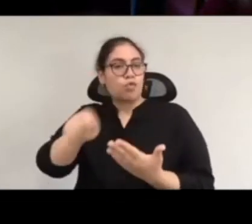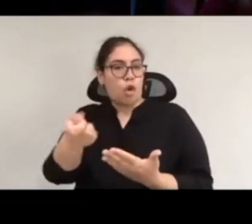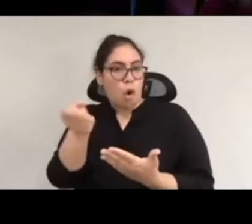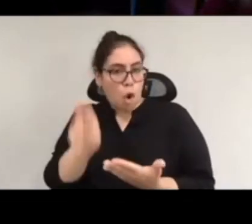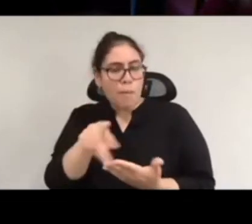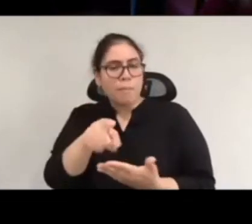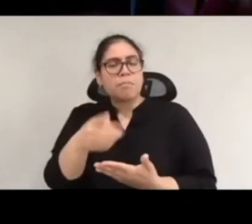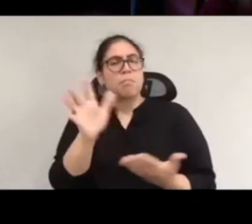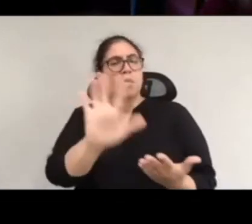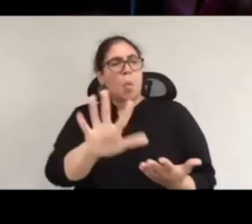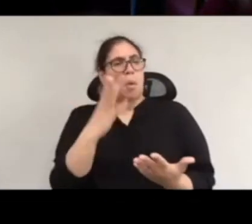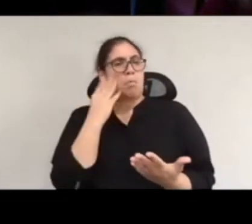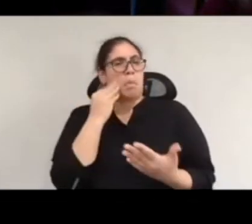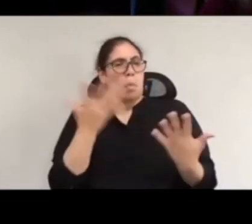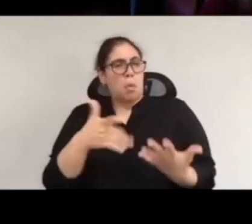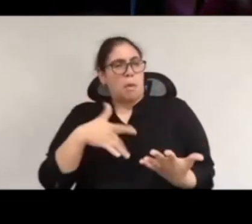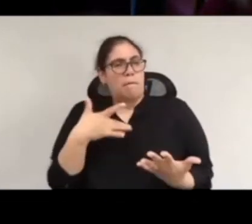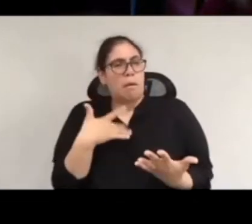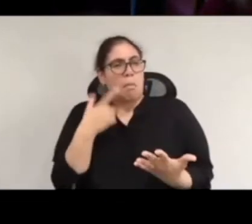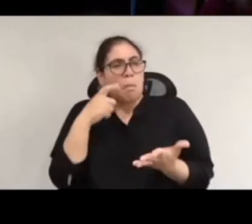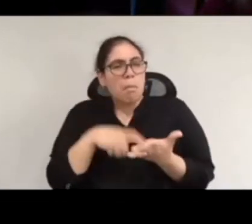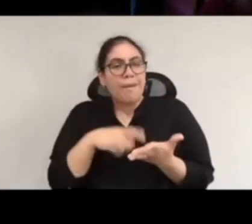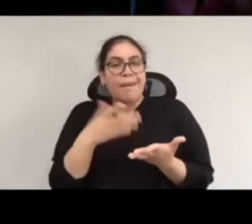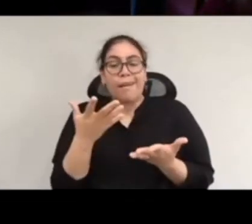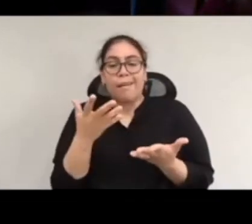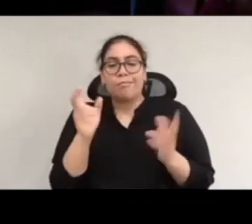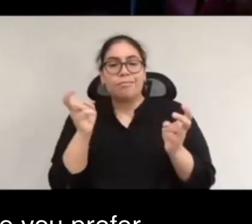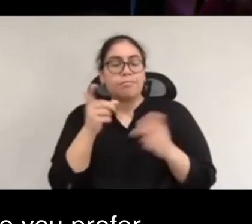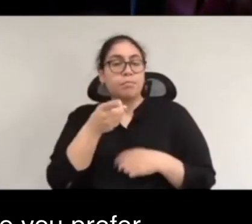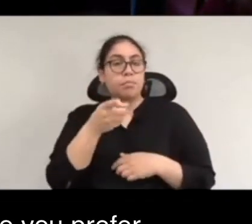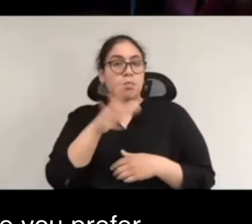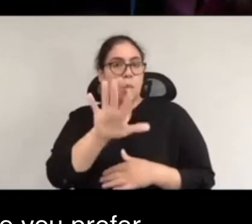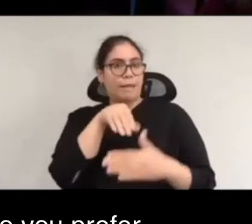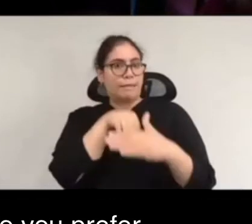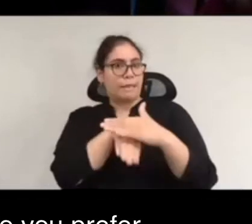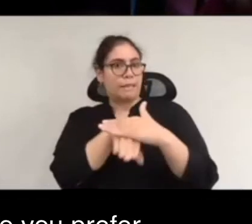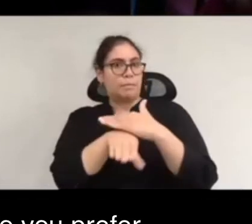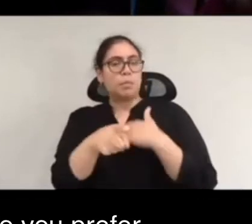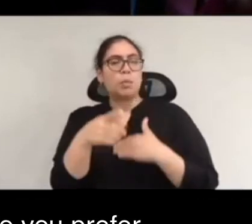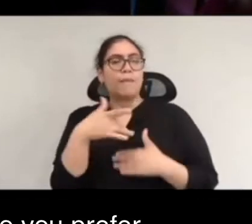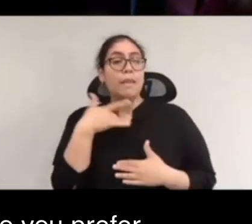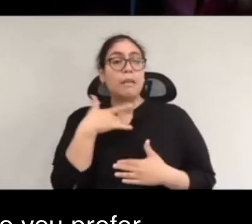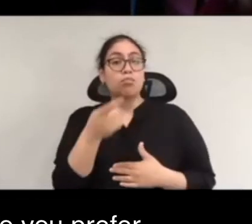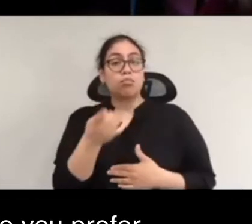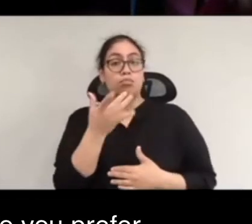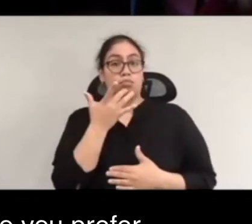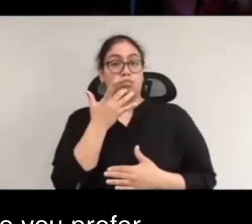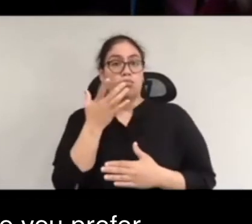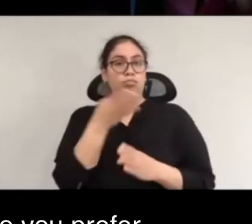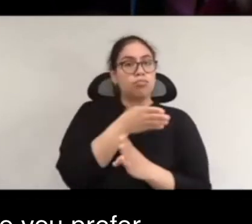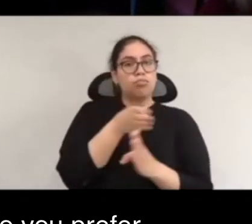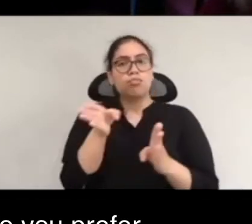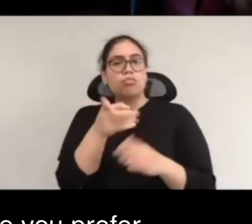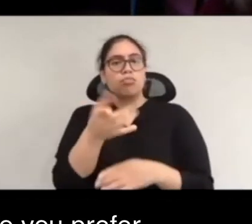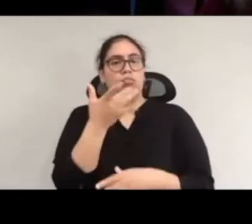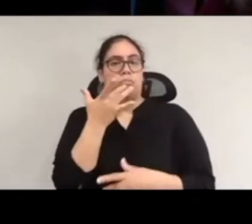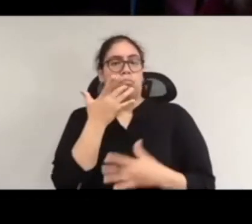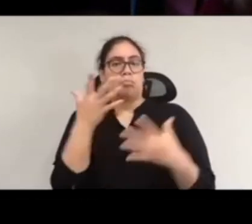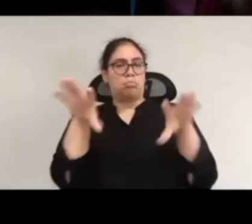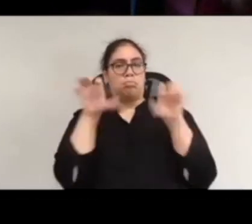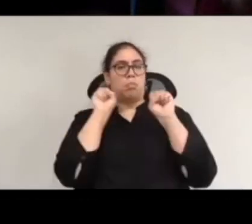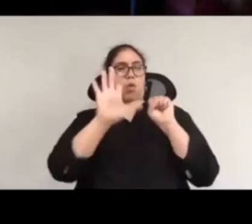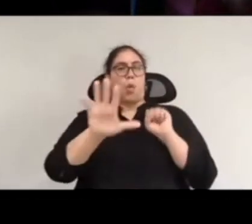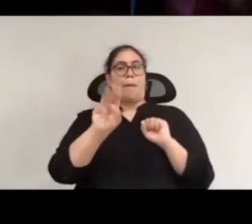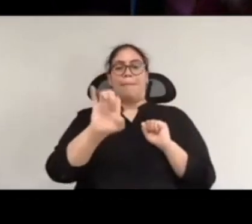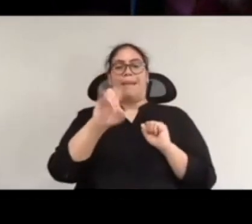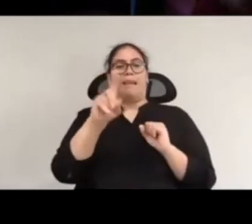have you had in terms of accessibility in that way? And which way do you prefer to take your media in? I